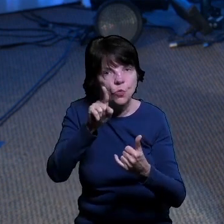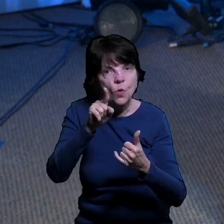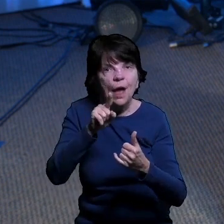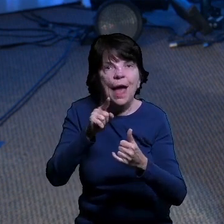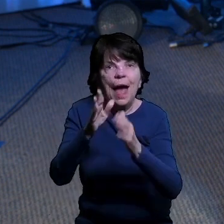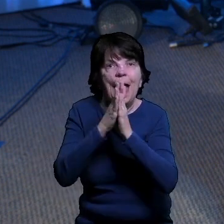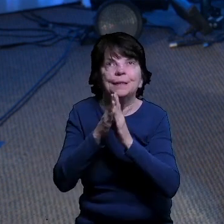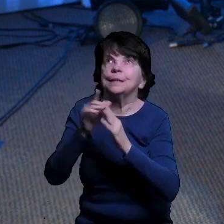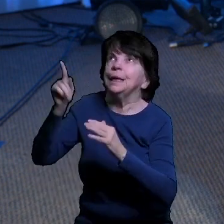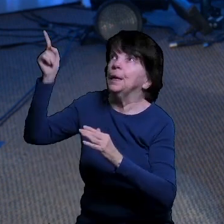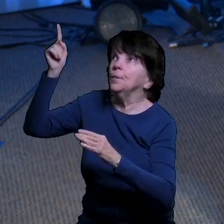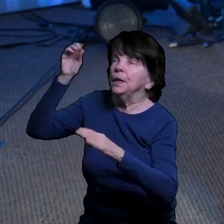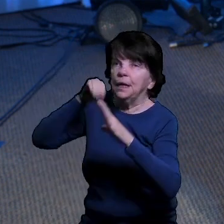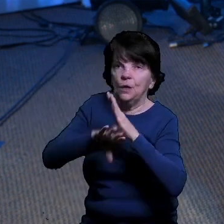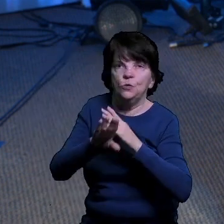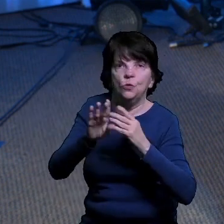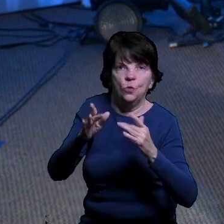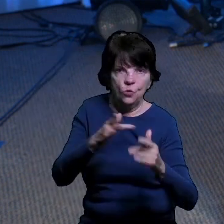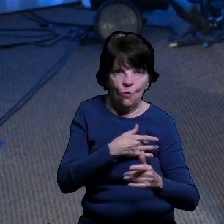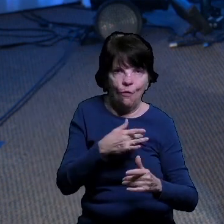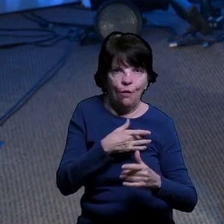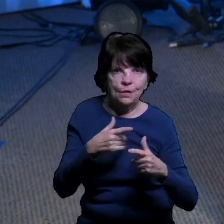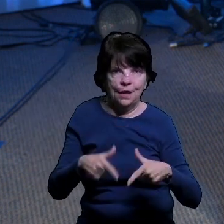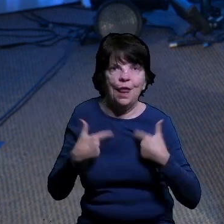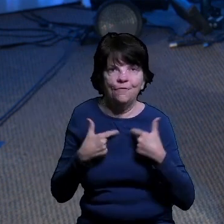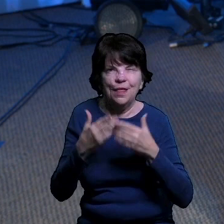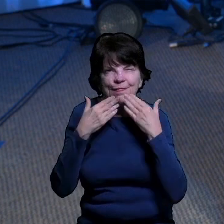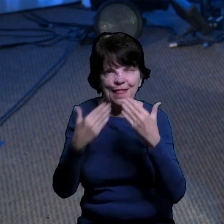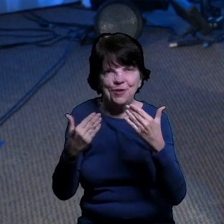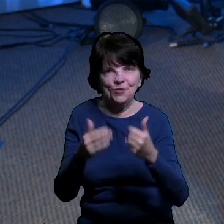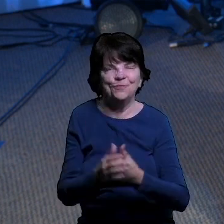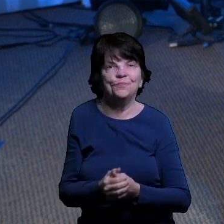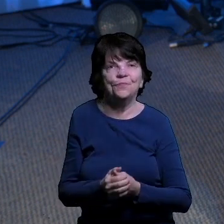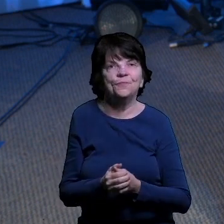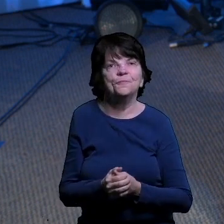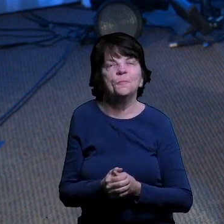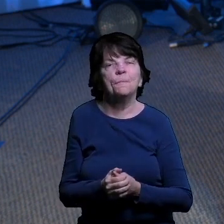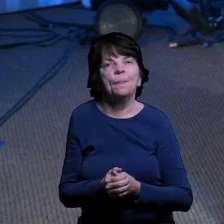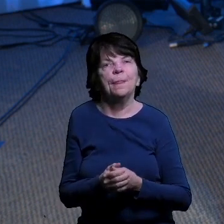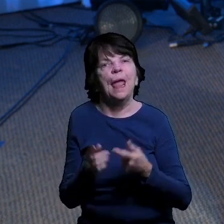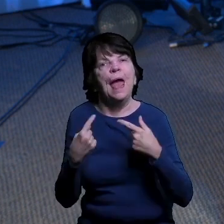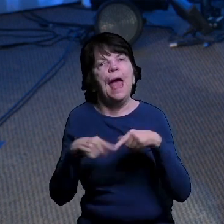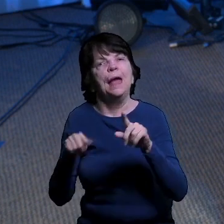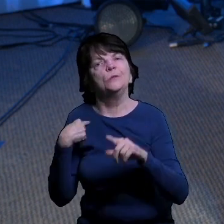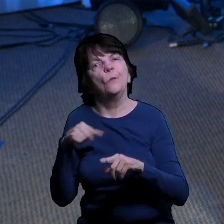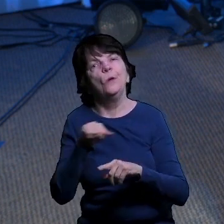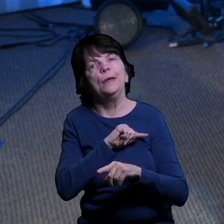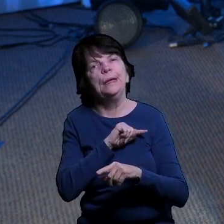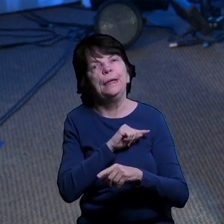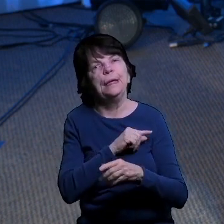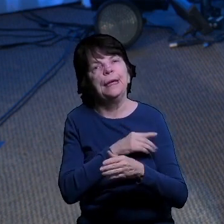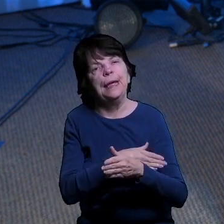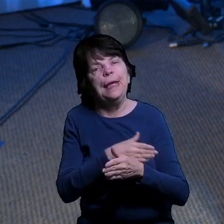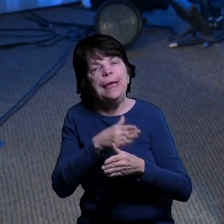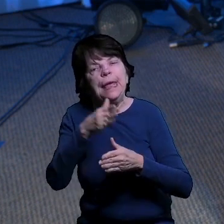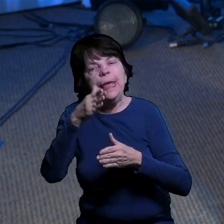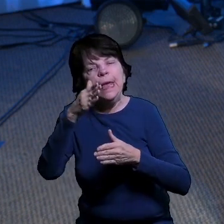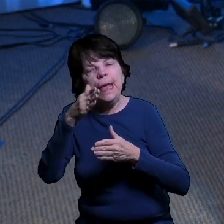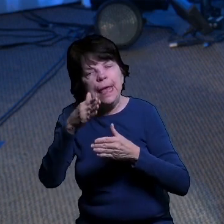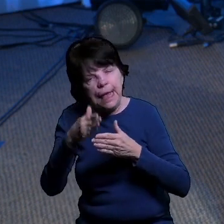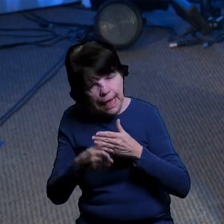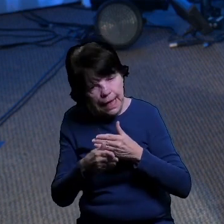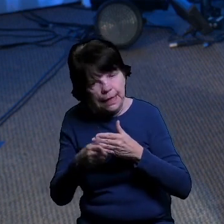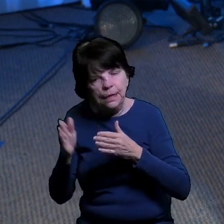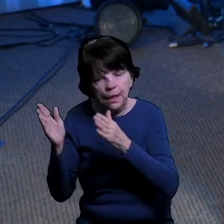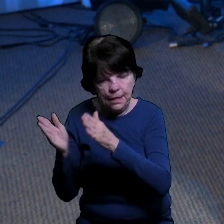decision you could ever make. Thank you so much for doing so. As we wind down this series today.